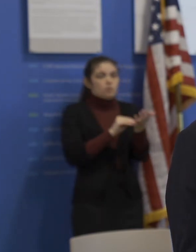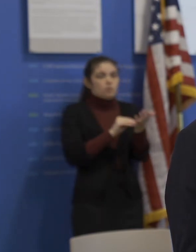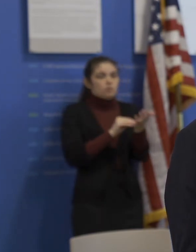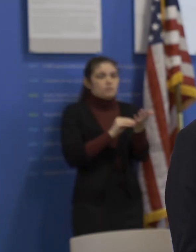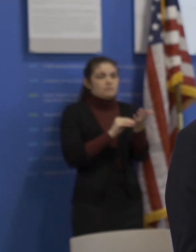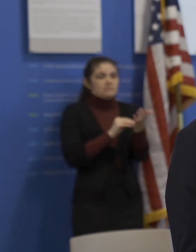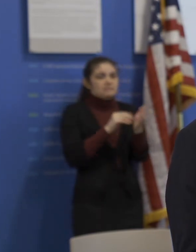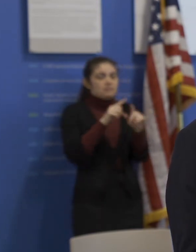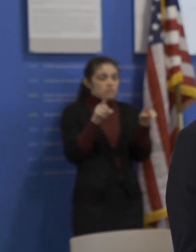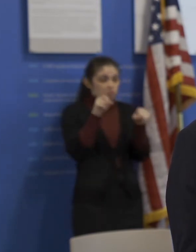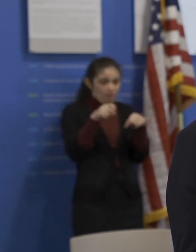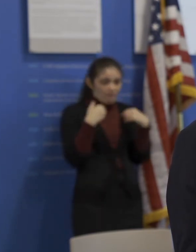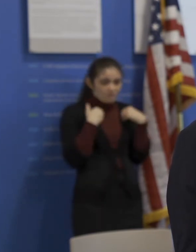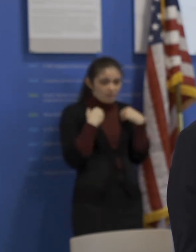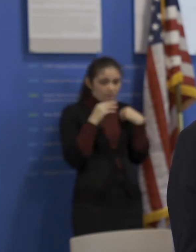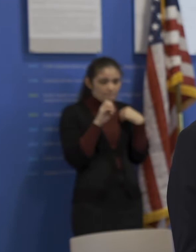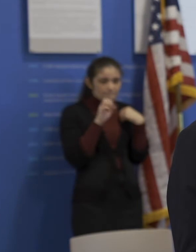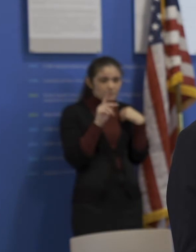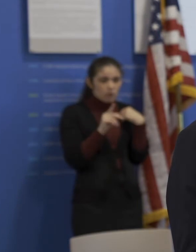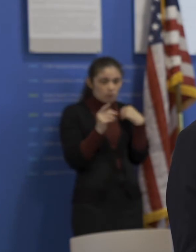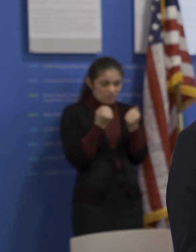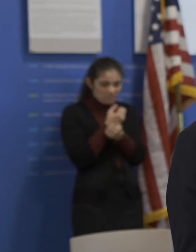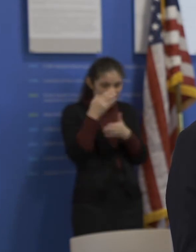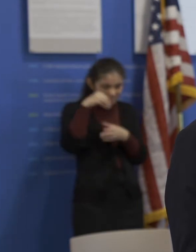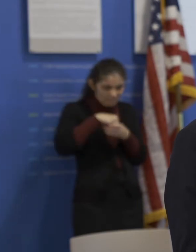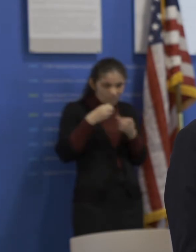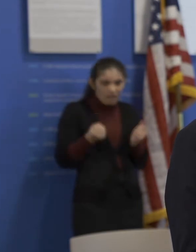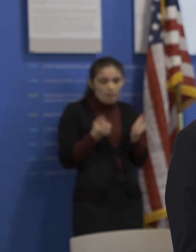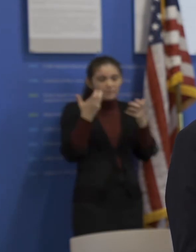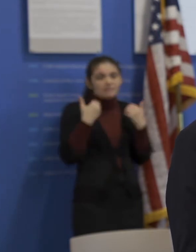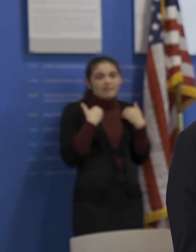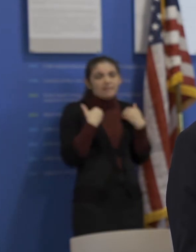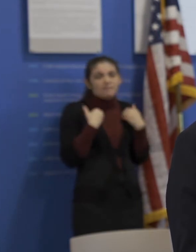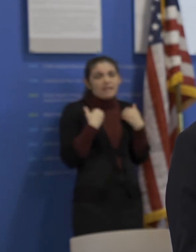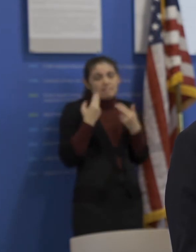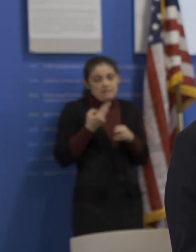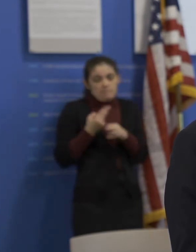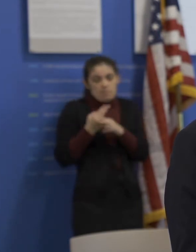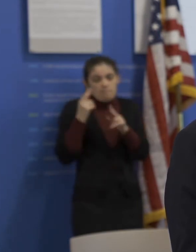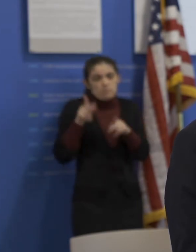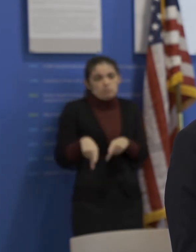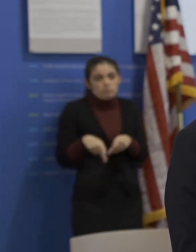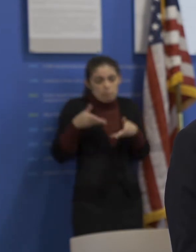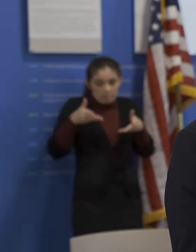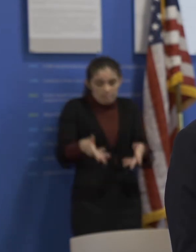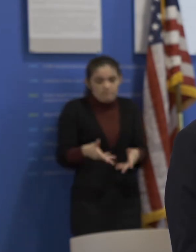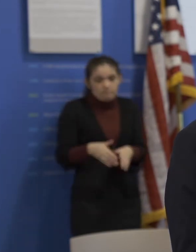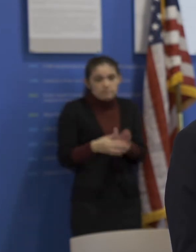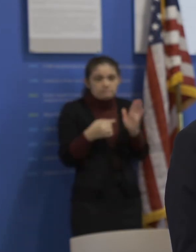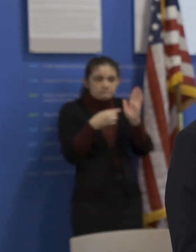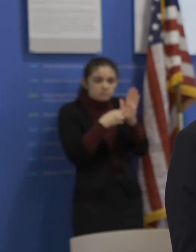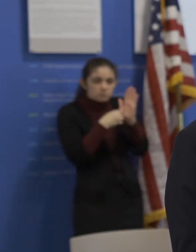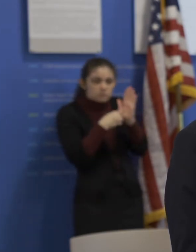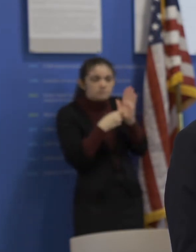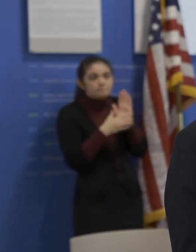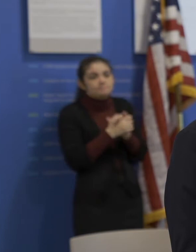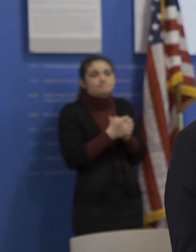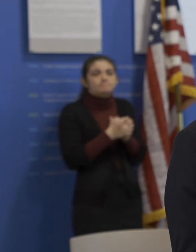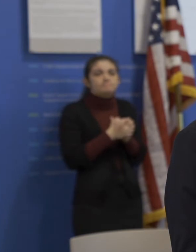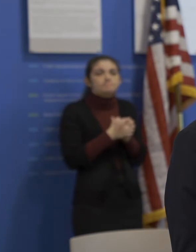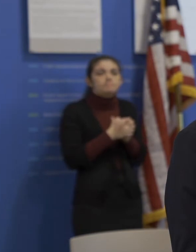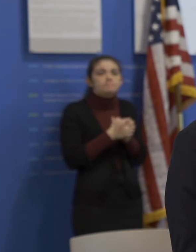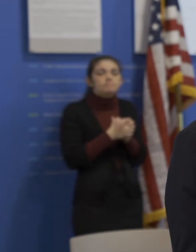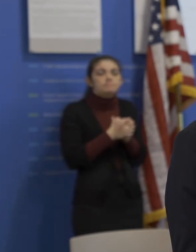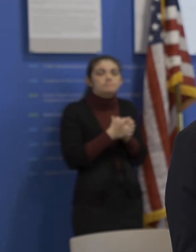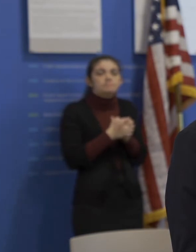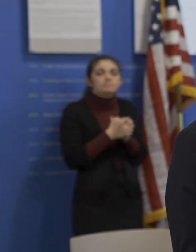should be marked with what they contain and the quantity and the donor's name. There are a couple examples of efforts